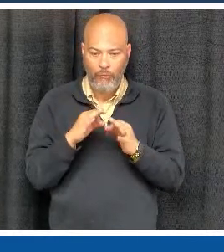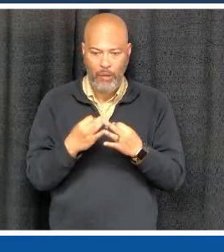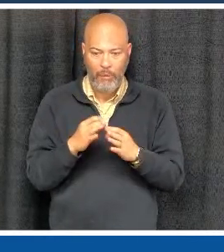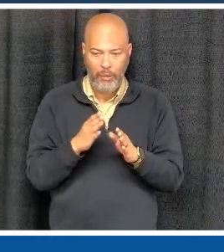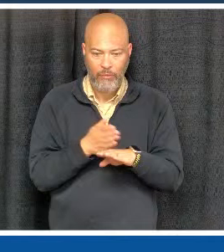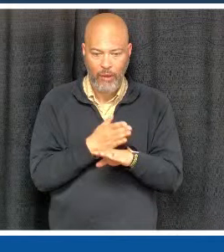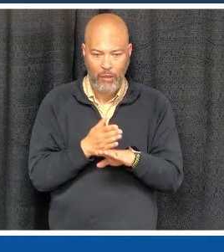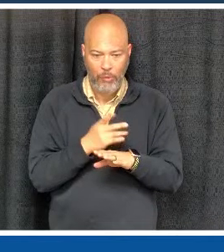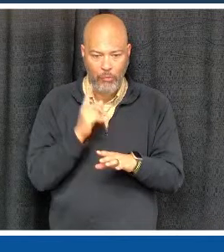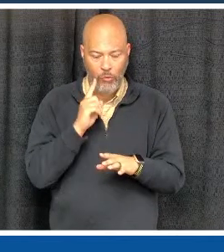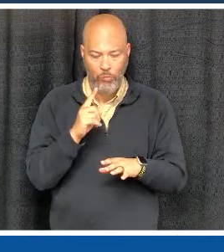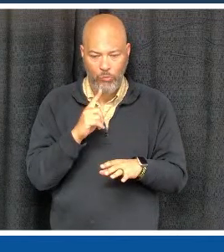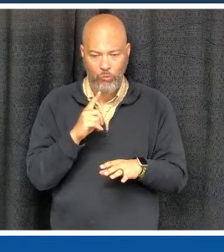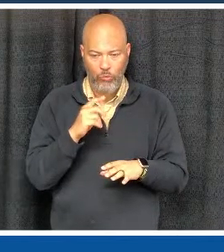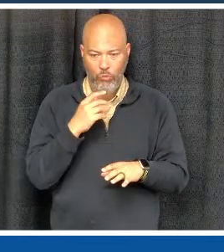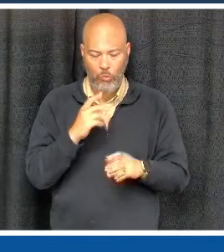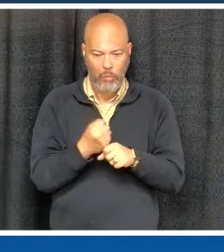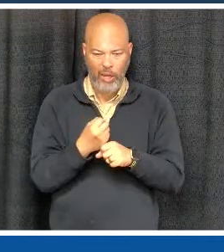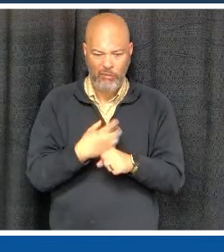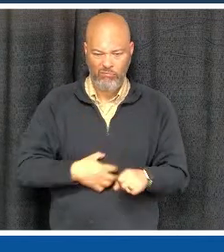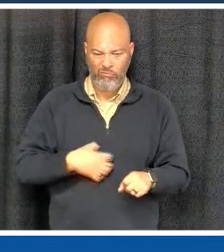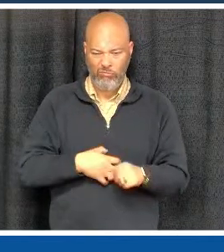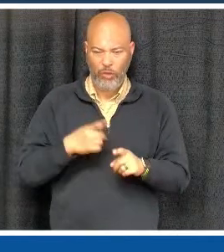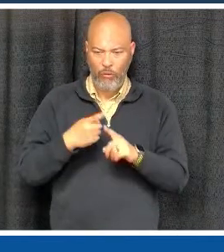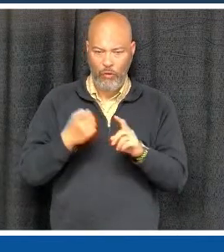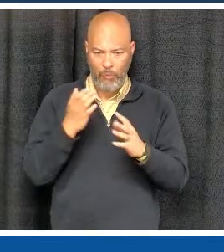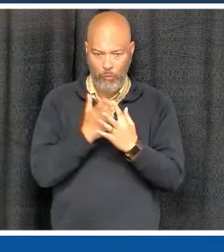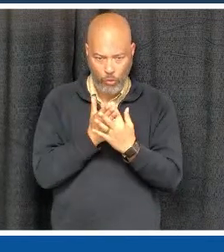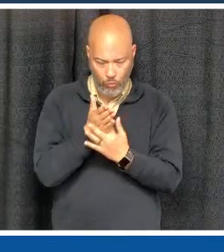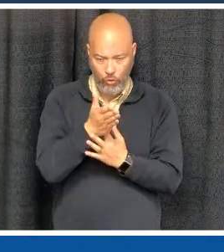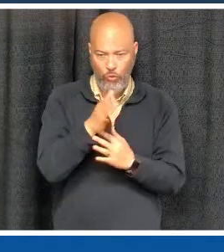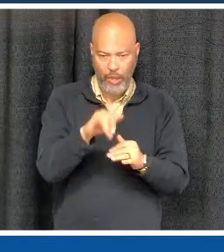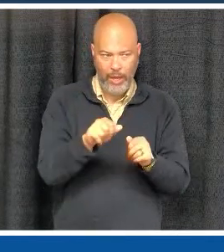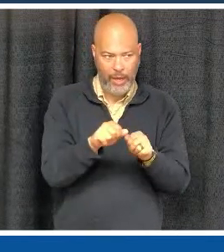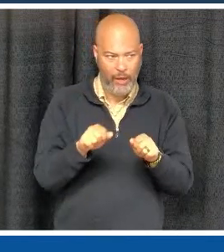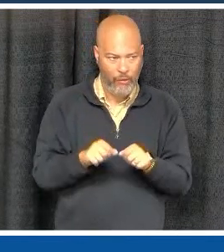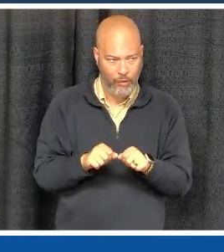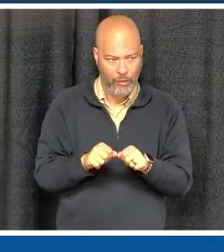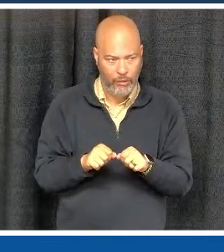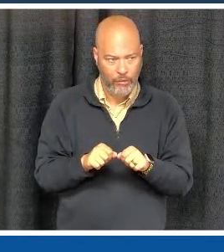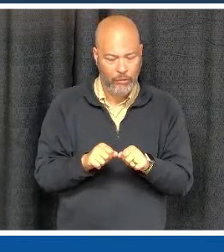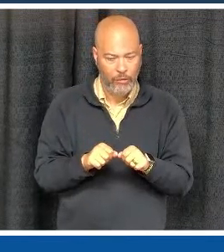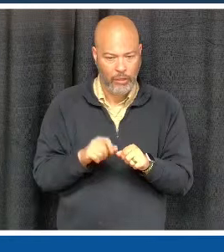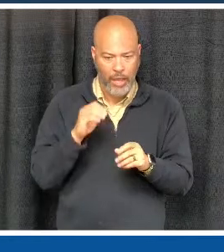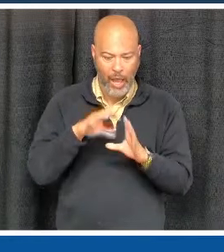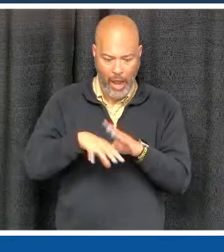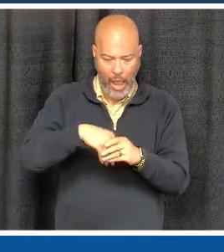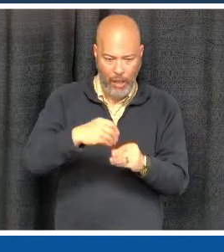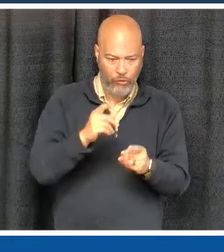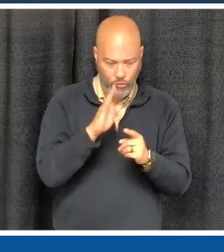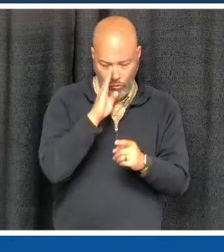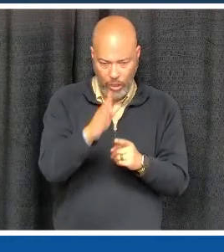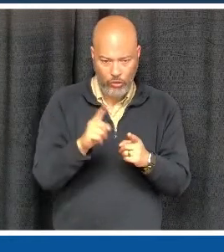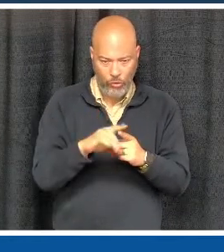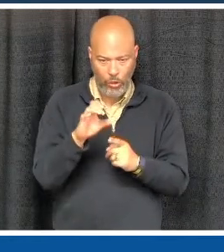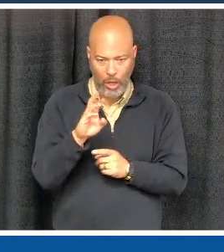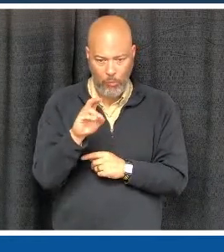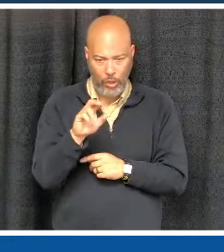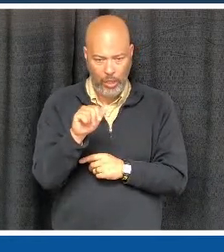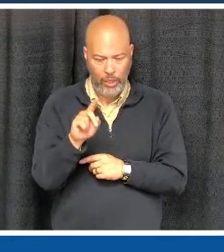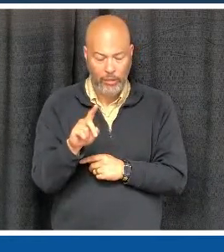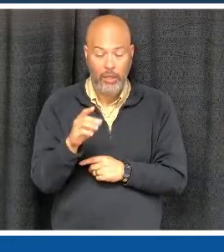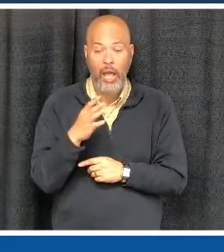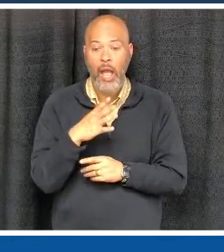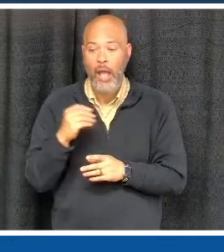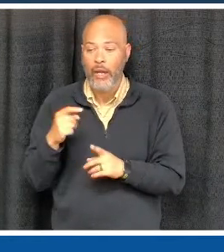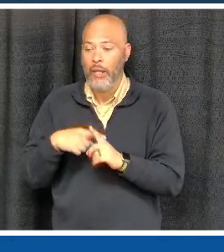would be discouraged through signage from traveling through the rest of Manning Heights and egressing directly to Cumberland. Okay, and